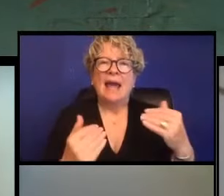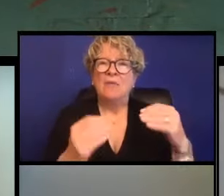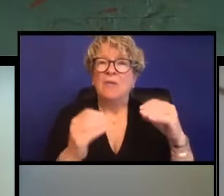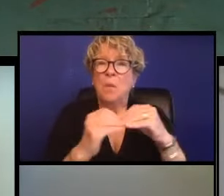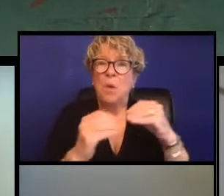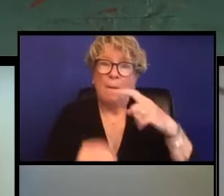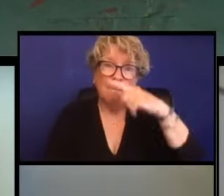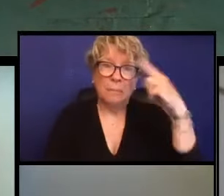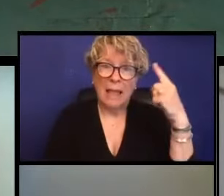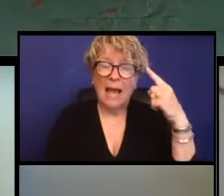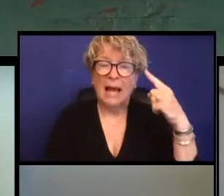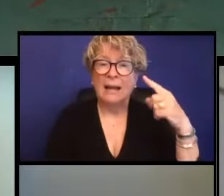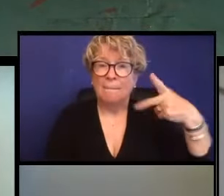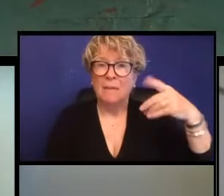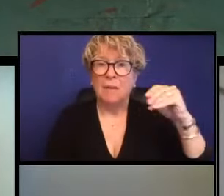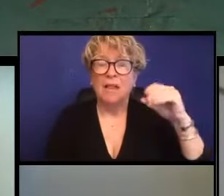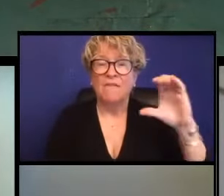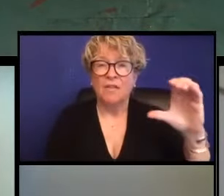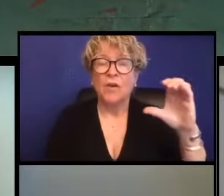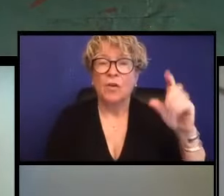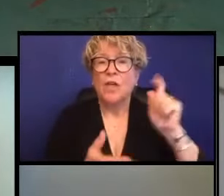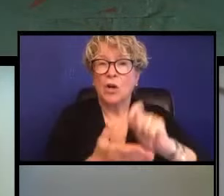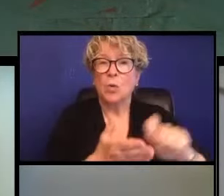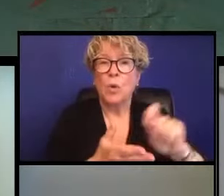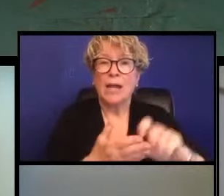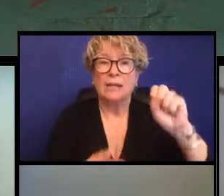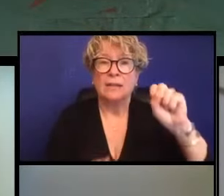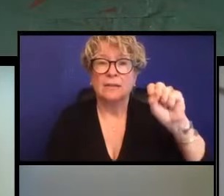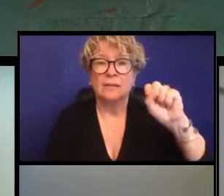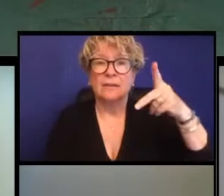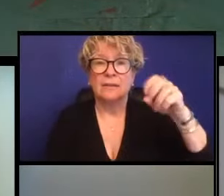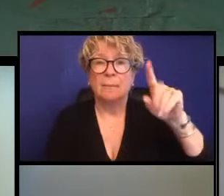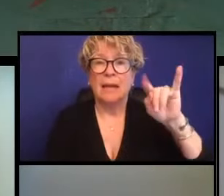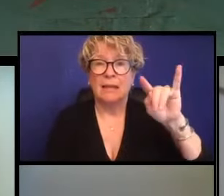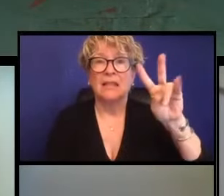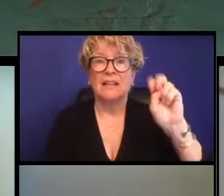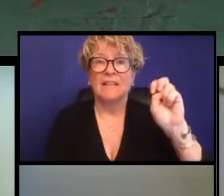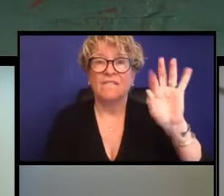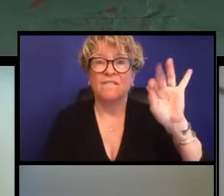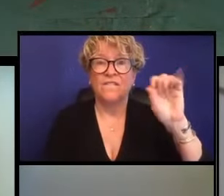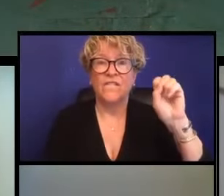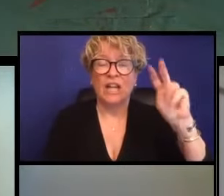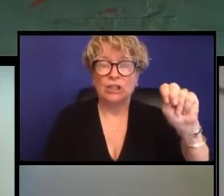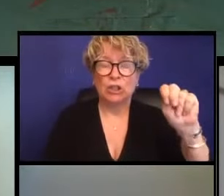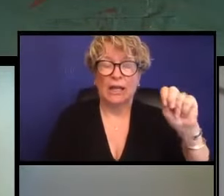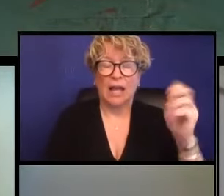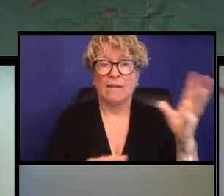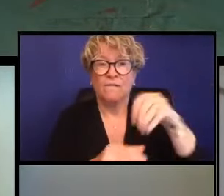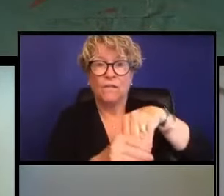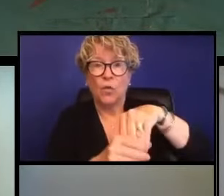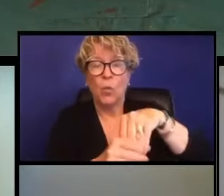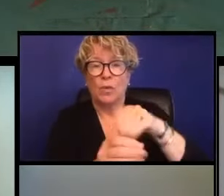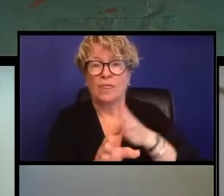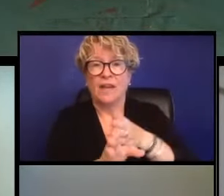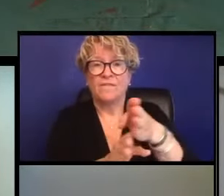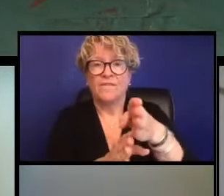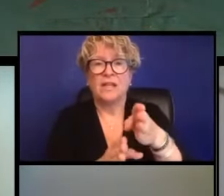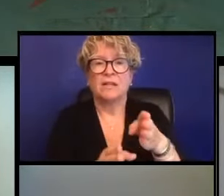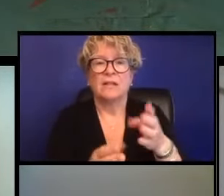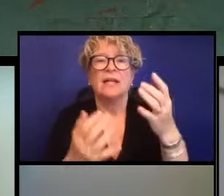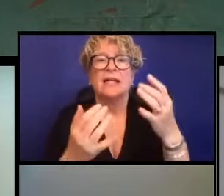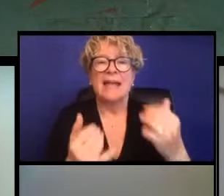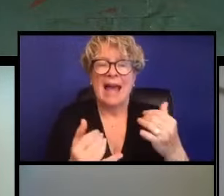people, Africans writing speculative fiction and in this field has given them cause to